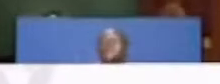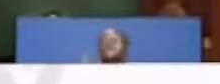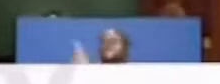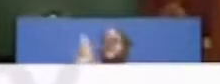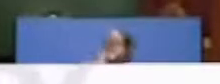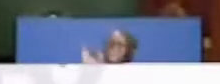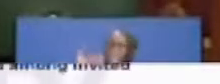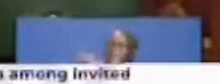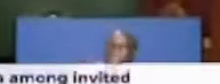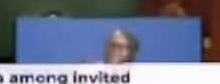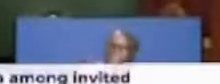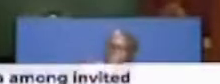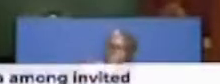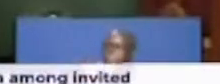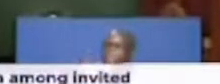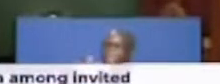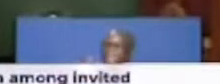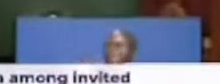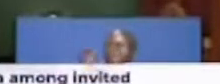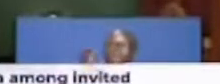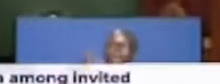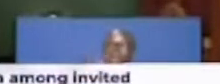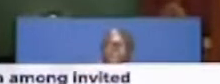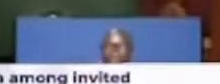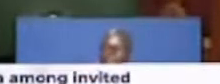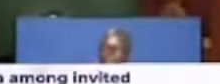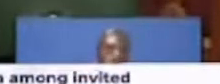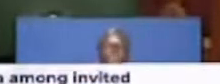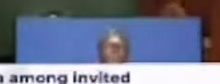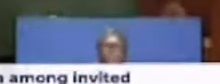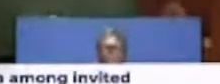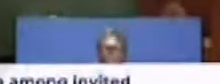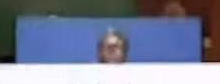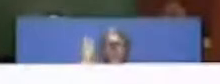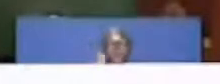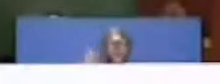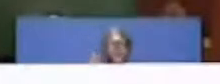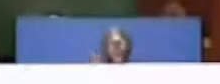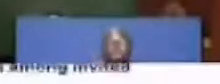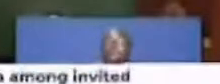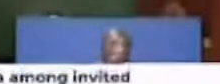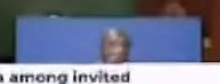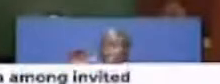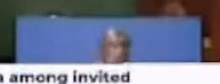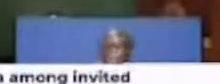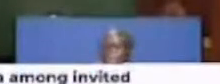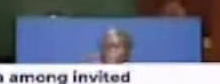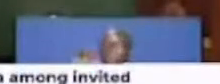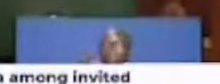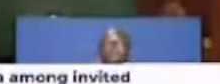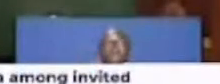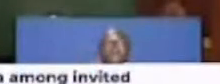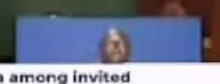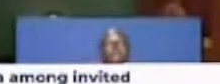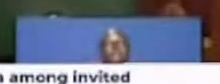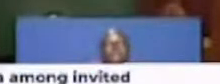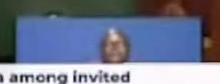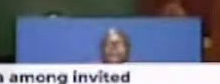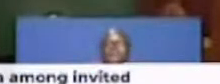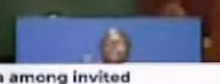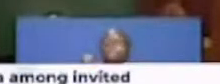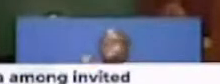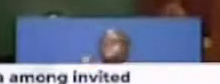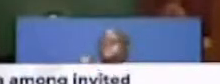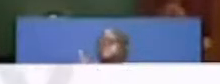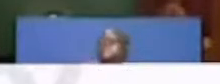through these futuristic lenses, we will exploit our geographical advantages to make an imprint